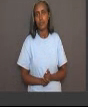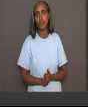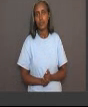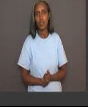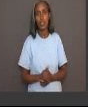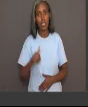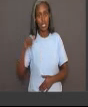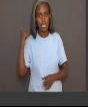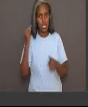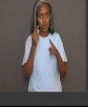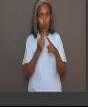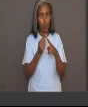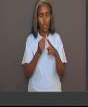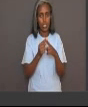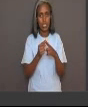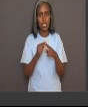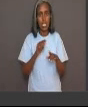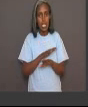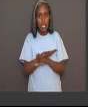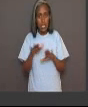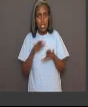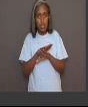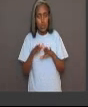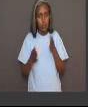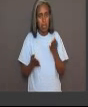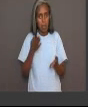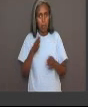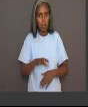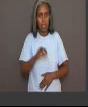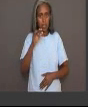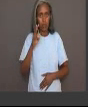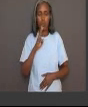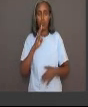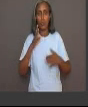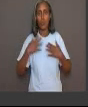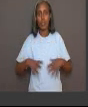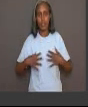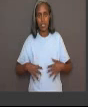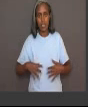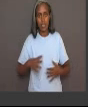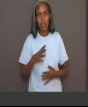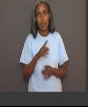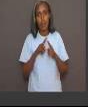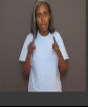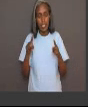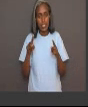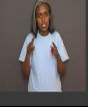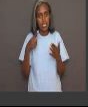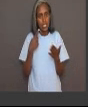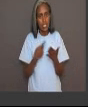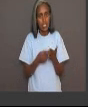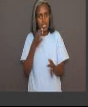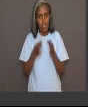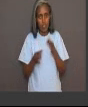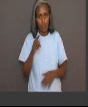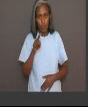In other words, swimming may get you wet, but even if you